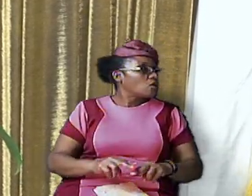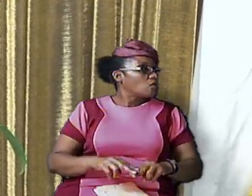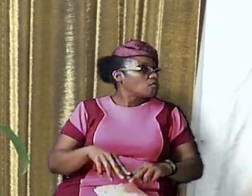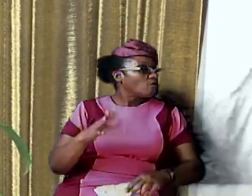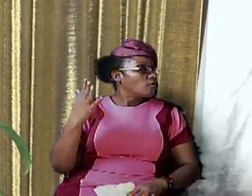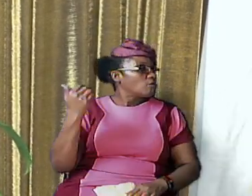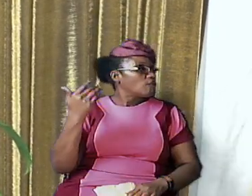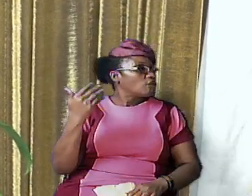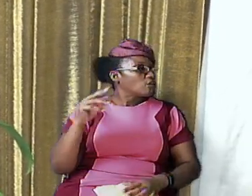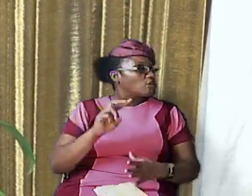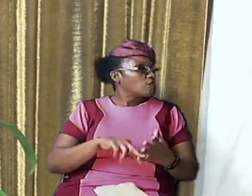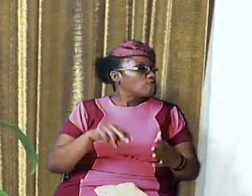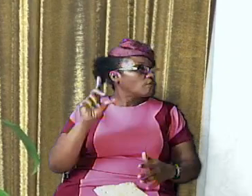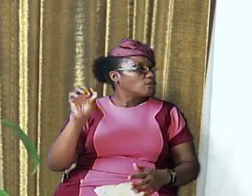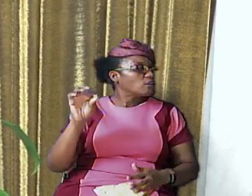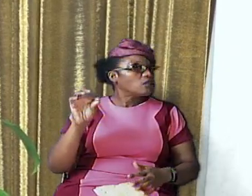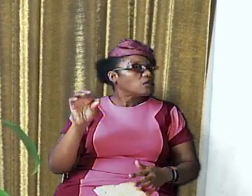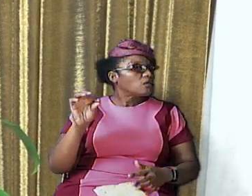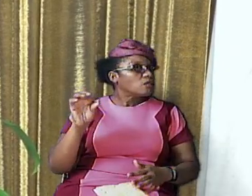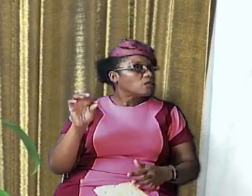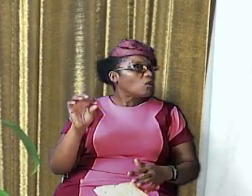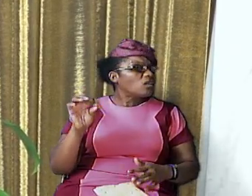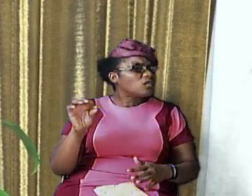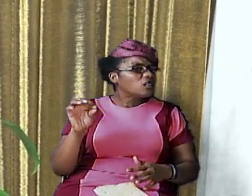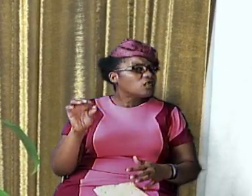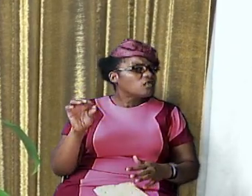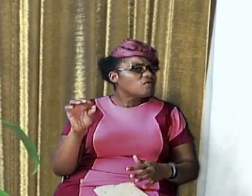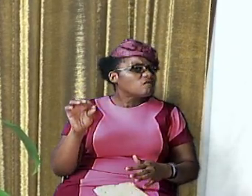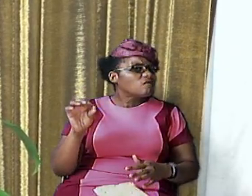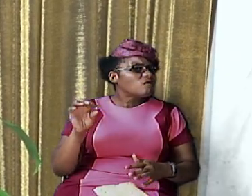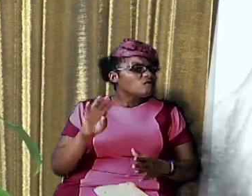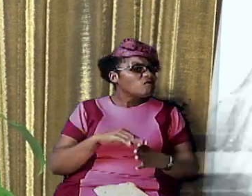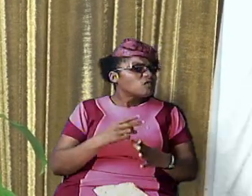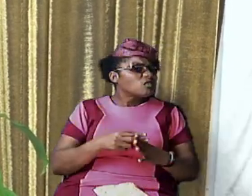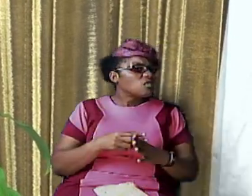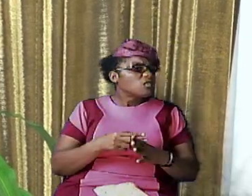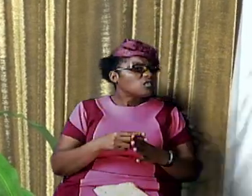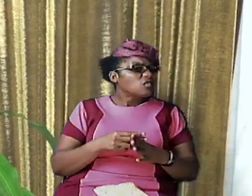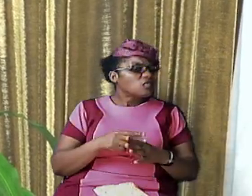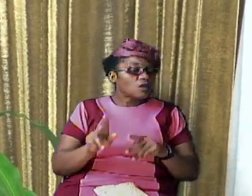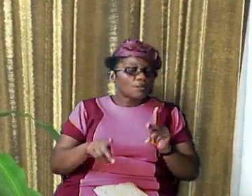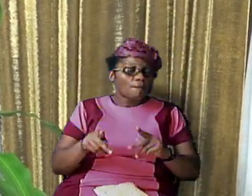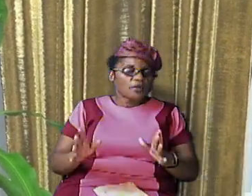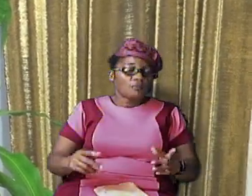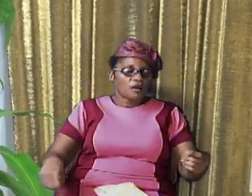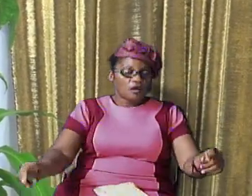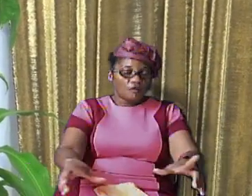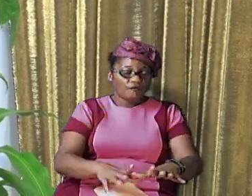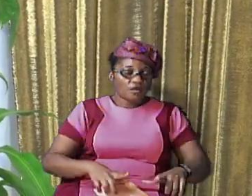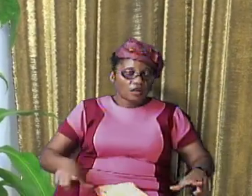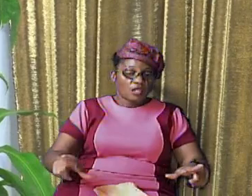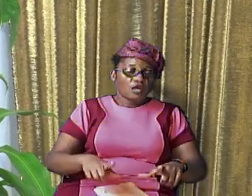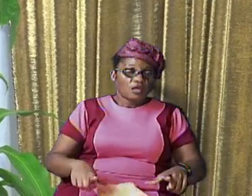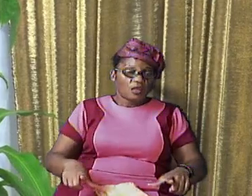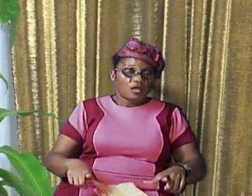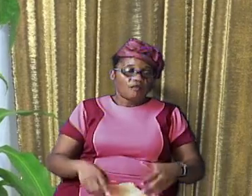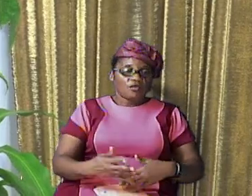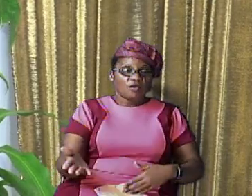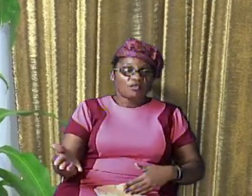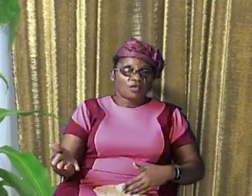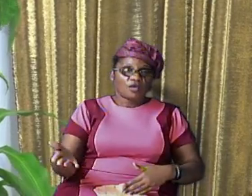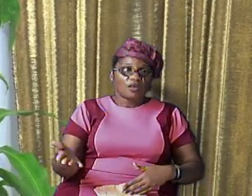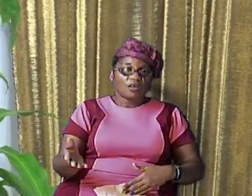Only rebel not against the Lord, neither fear ye the people of the land, for they